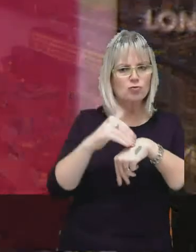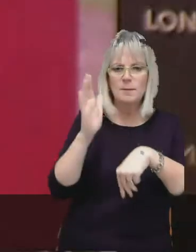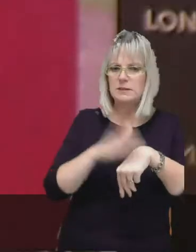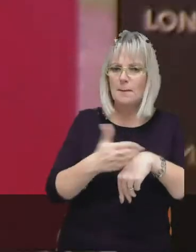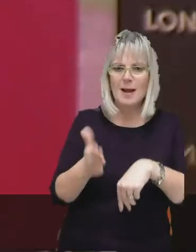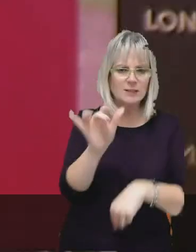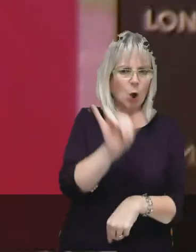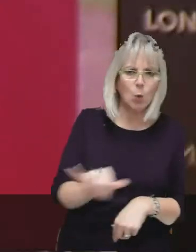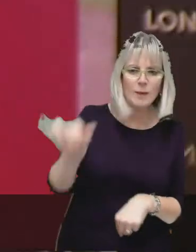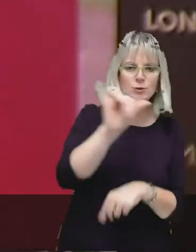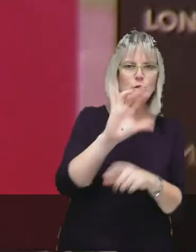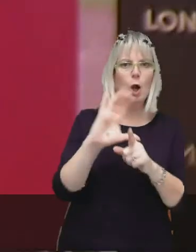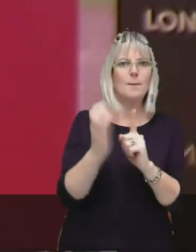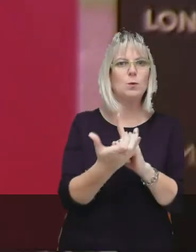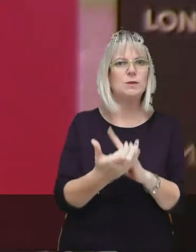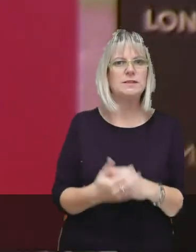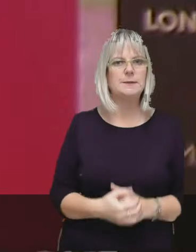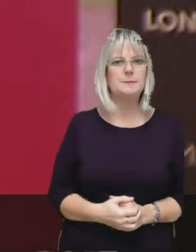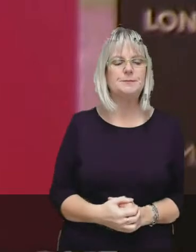Thank you.